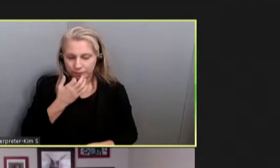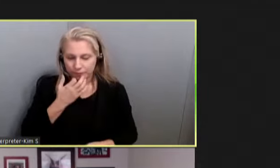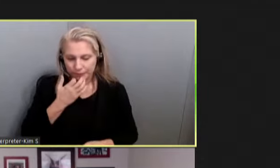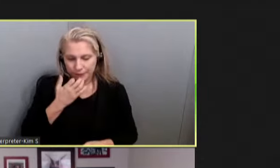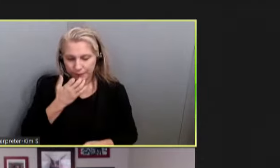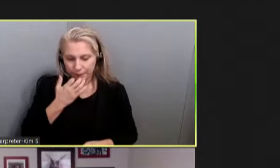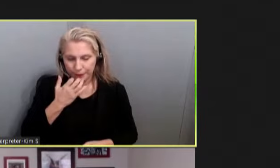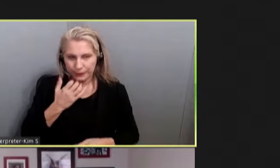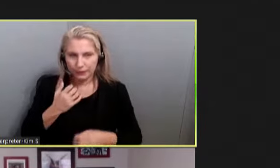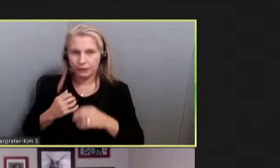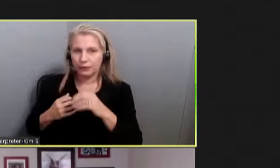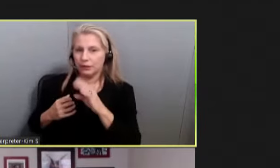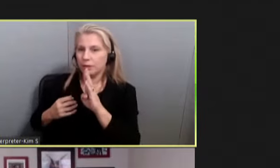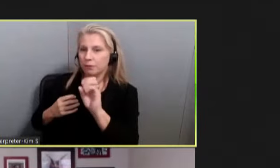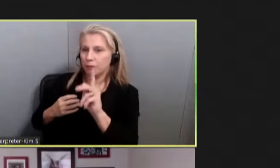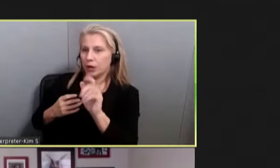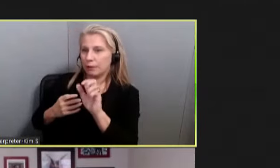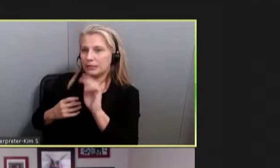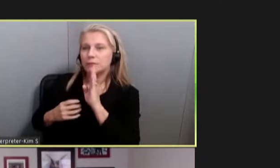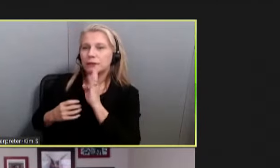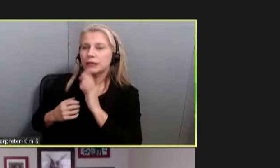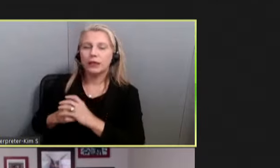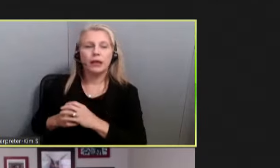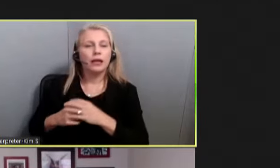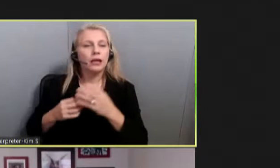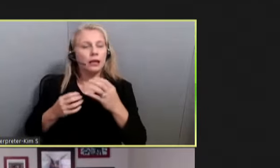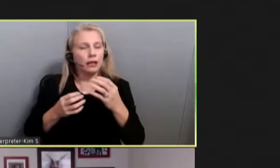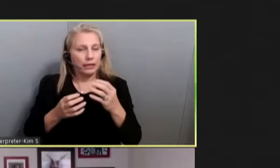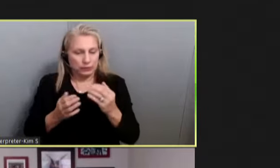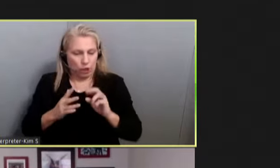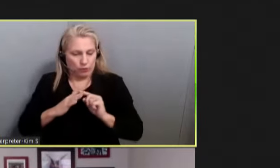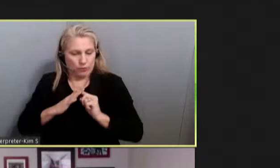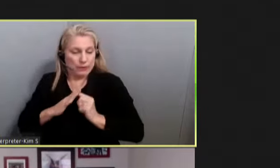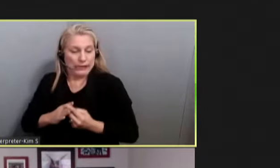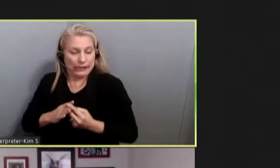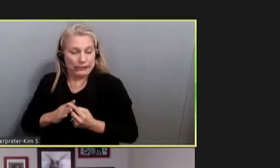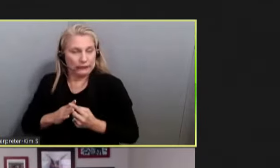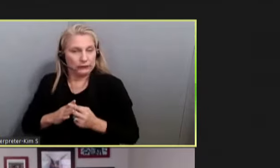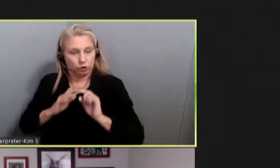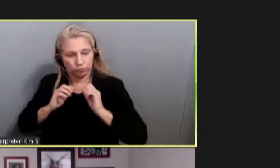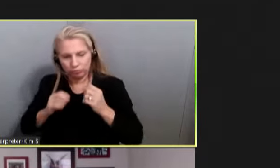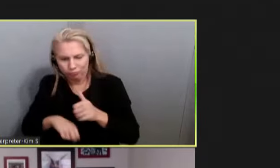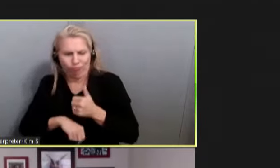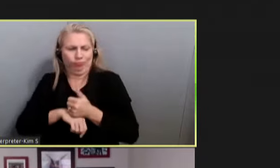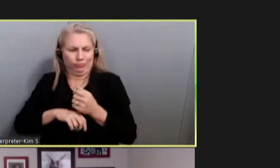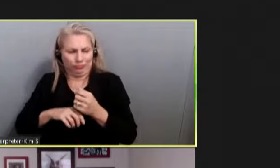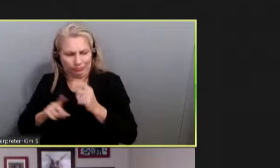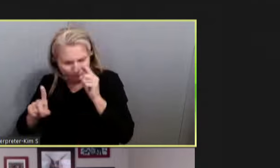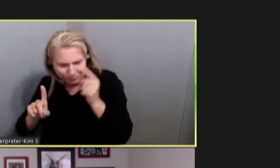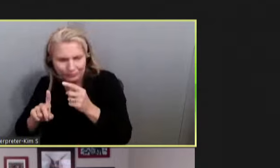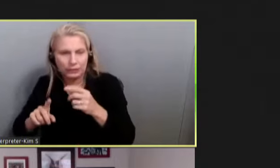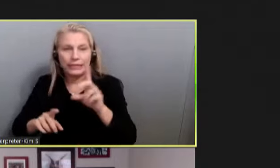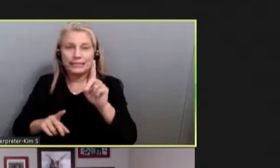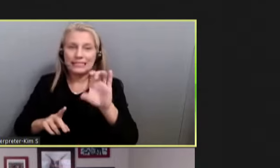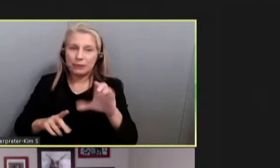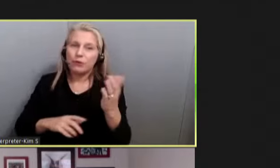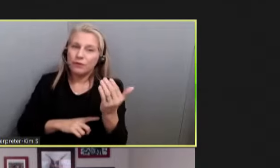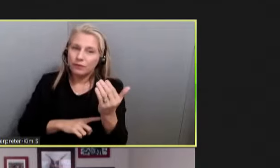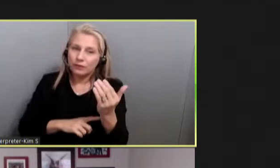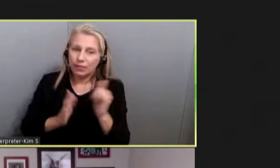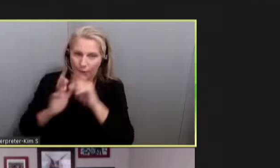Seth, it's a very new initiative, and so we're in the early stages of building this out. We've set a target of December